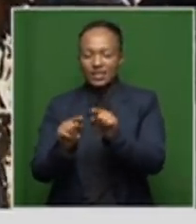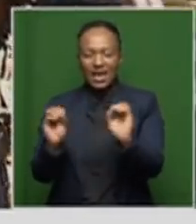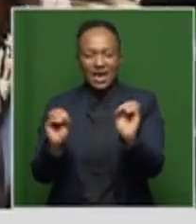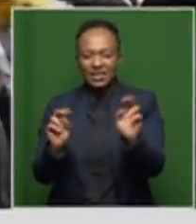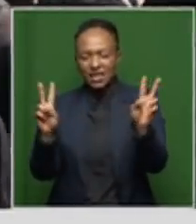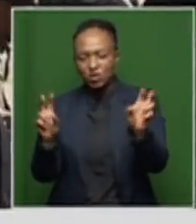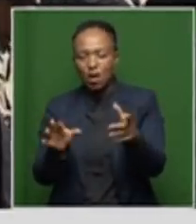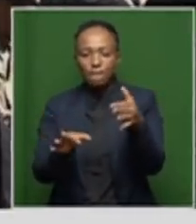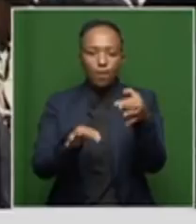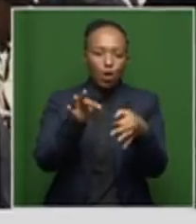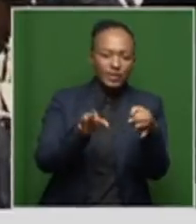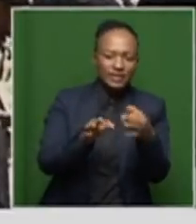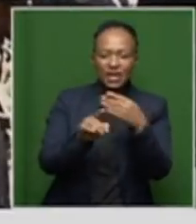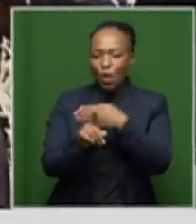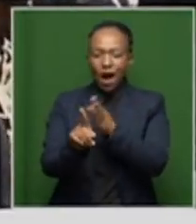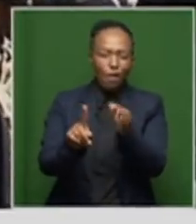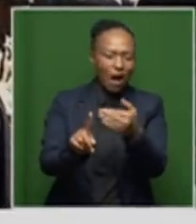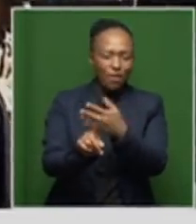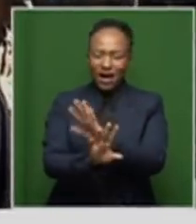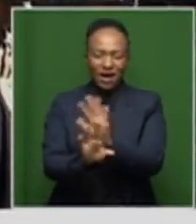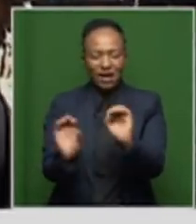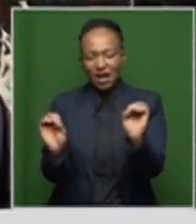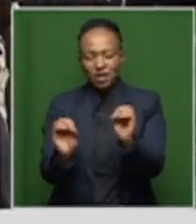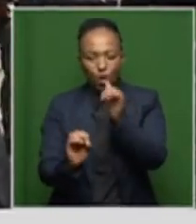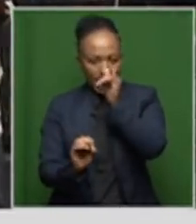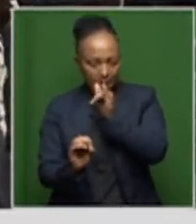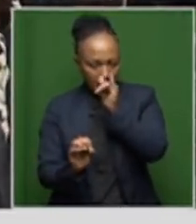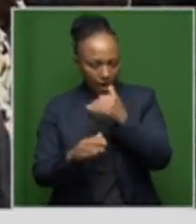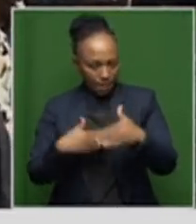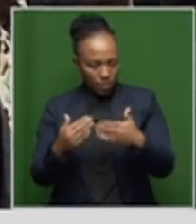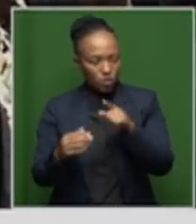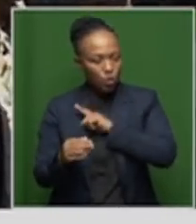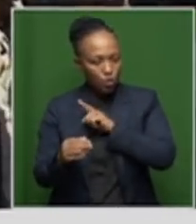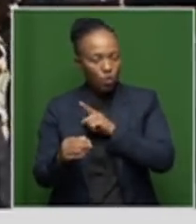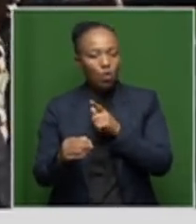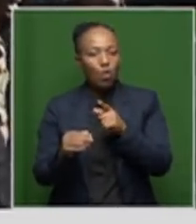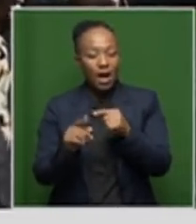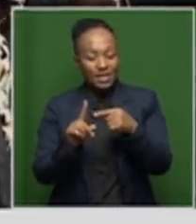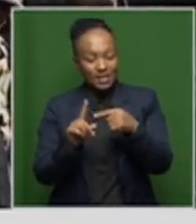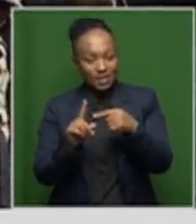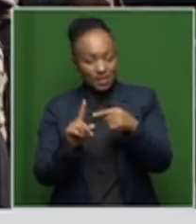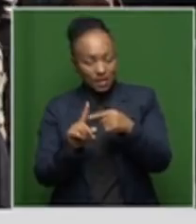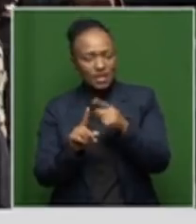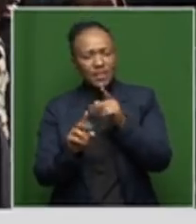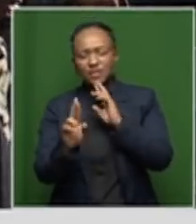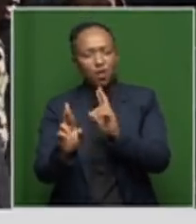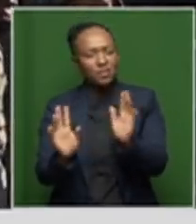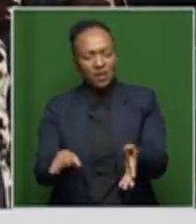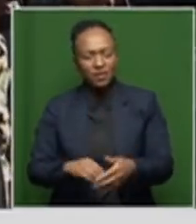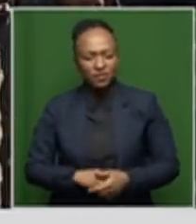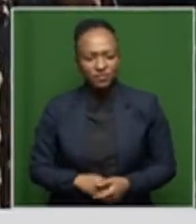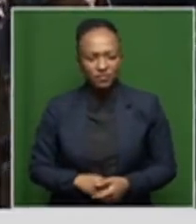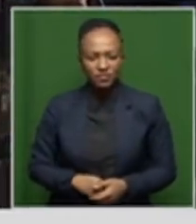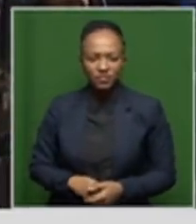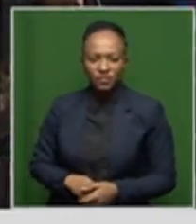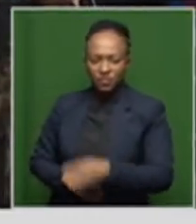of politicizing the case. It's a criminal case. There are 18 criminal charges that the accused must face, and they must respond to those things. Siko, what's